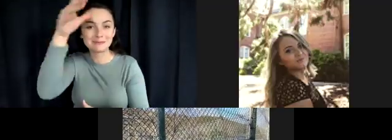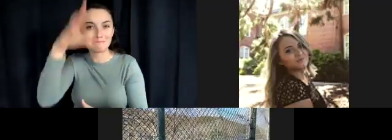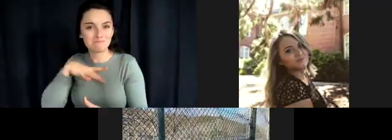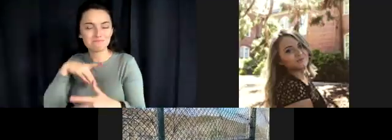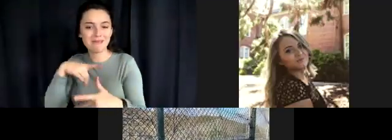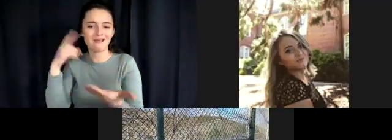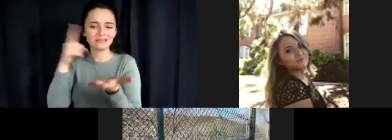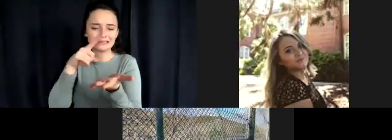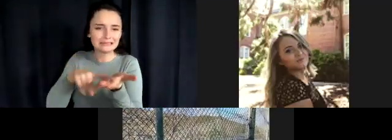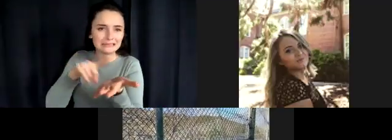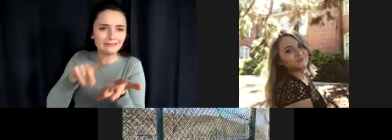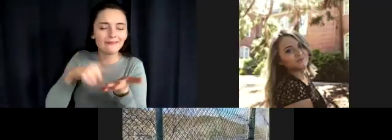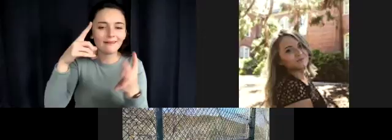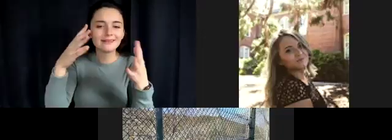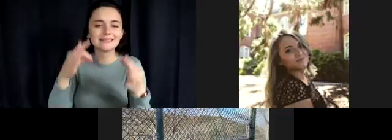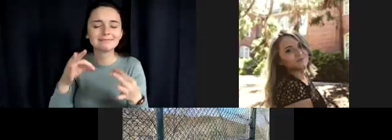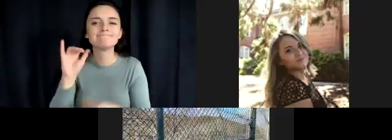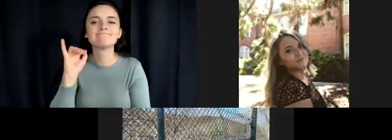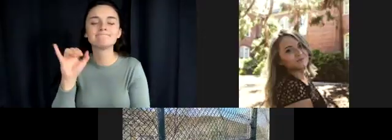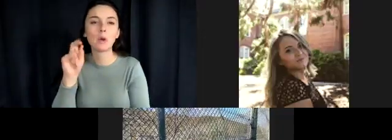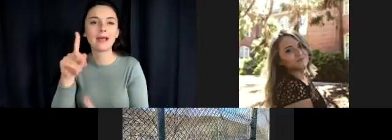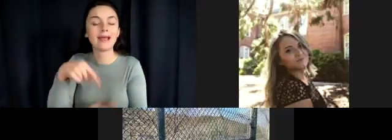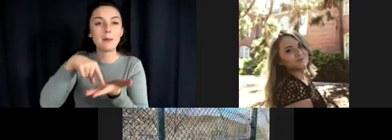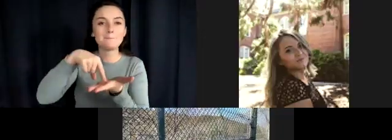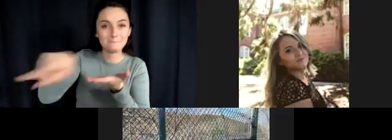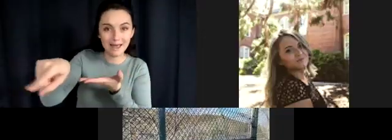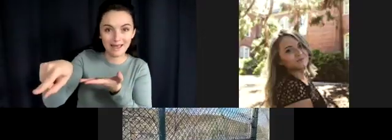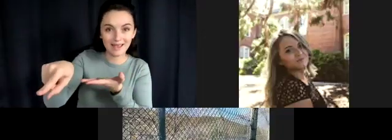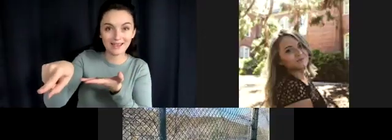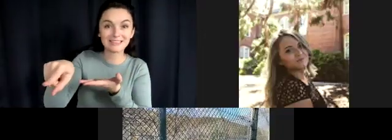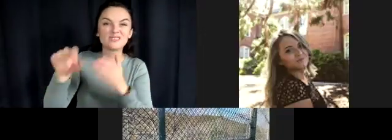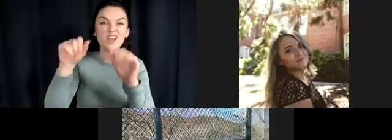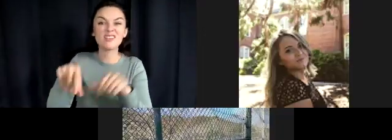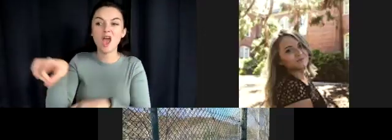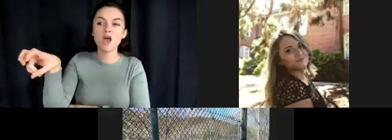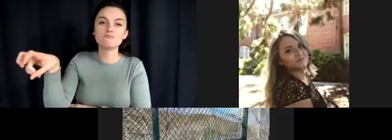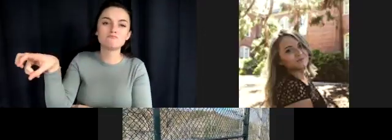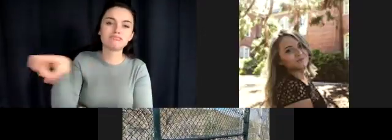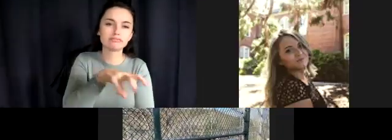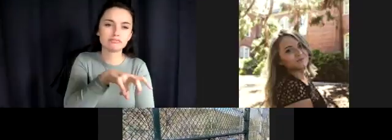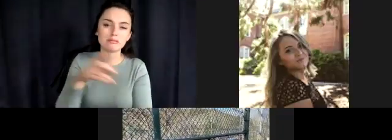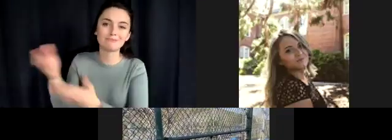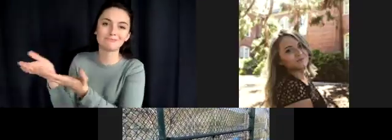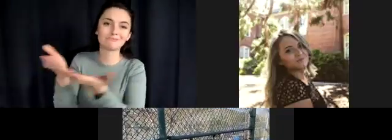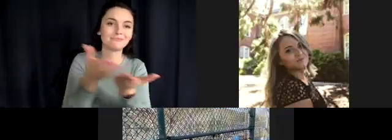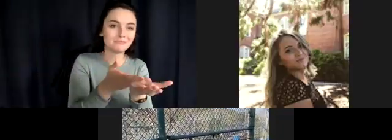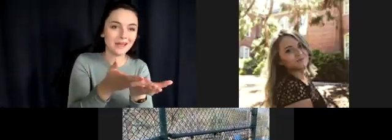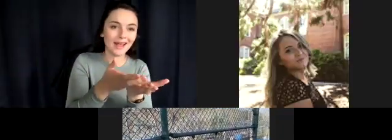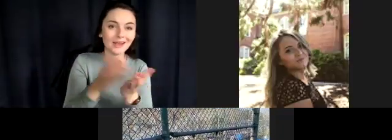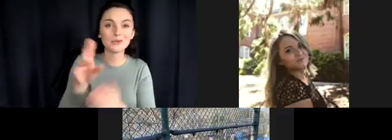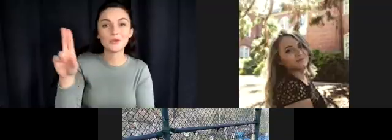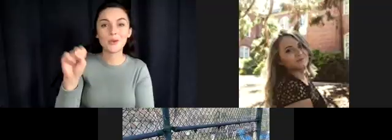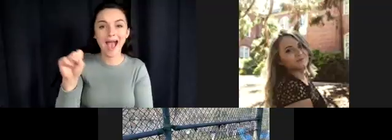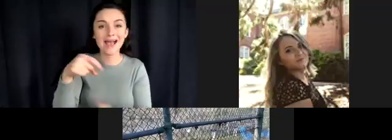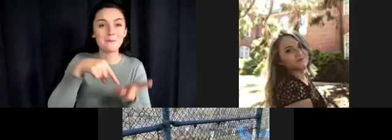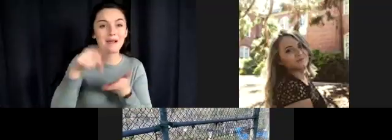he actually paid for them to get shipped to the United States. He paid for their quarantine. He paid for their flight, which was